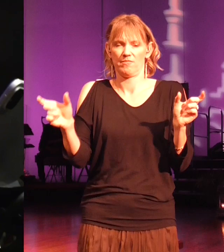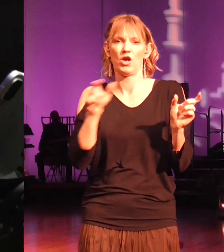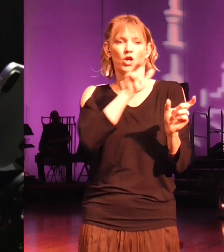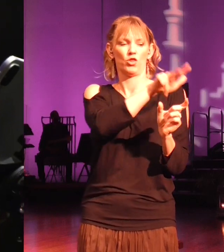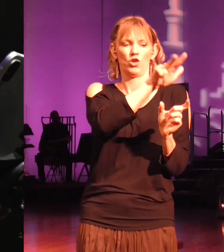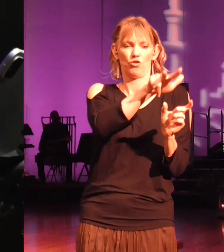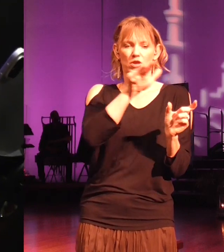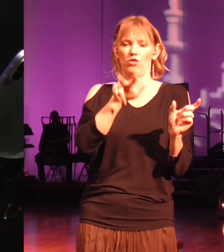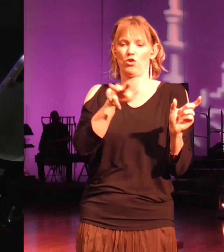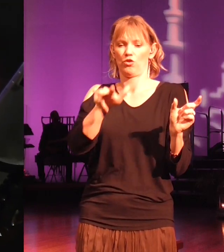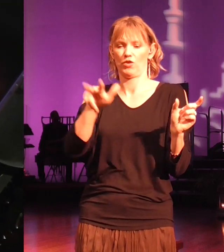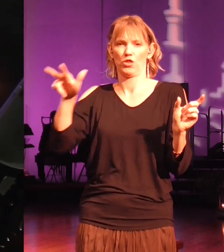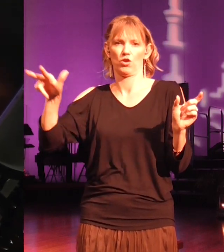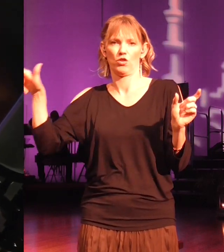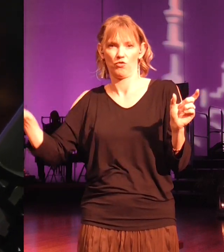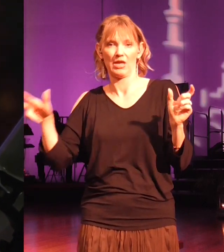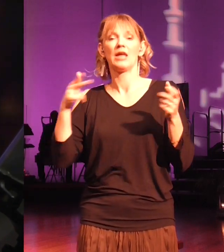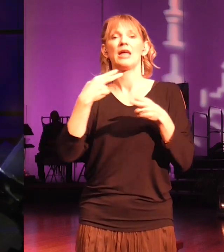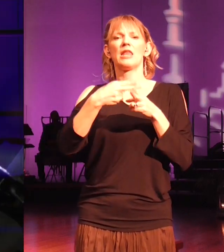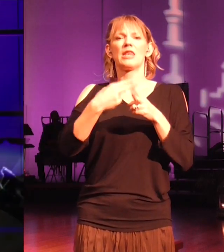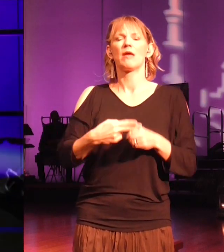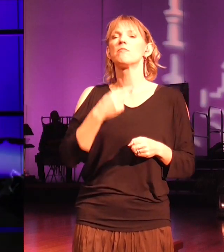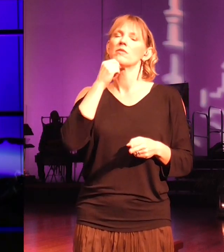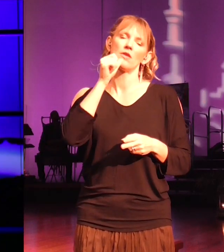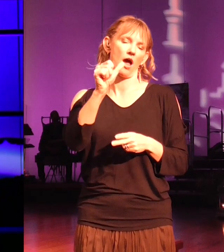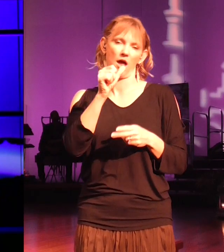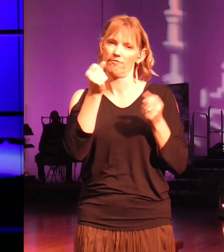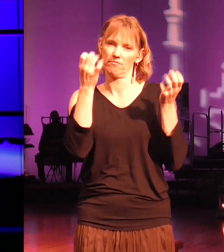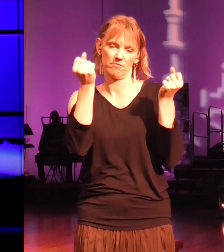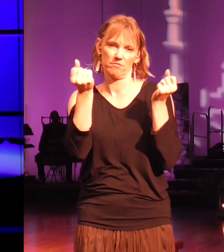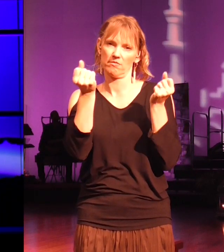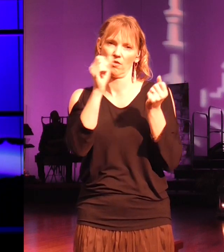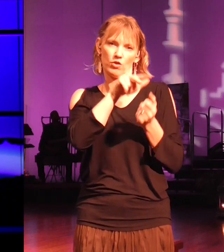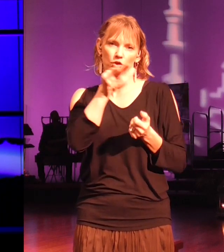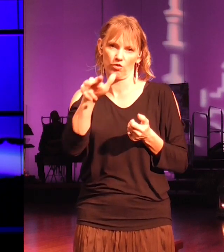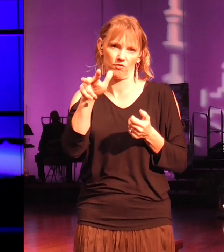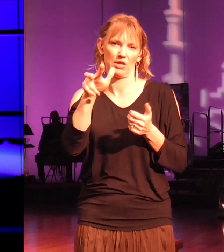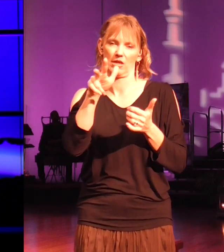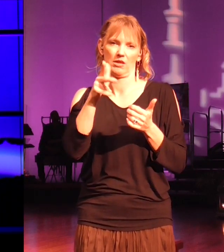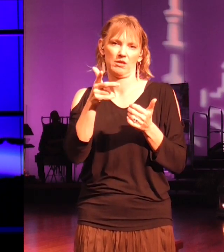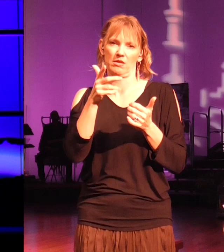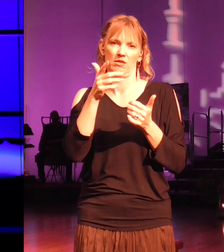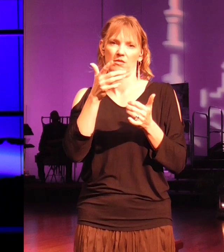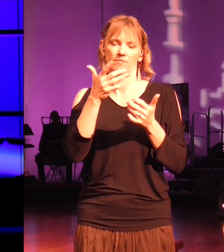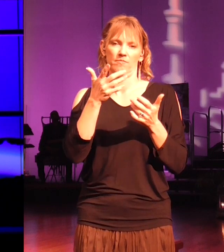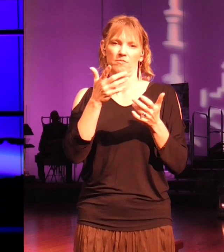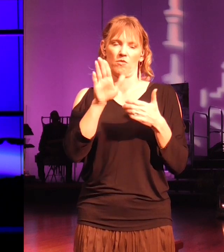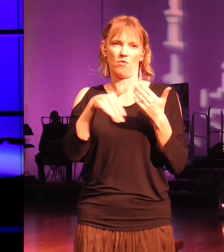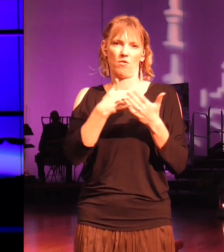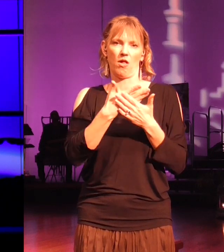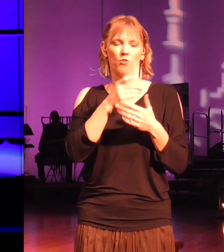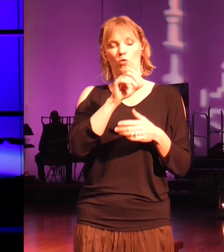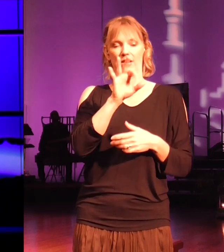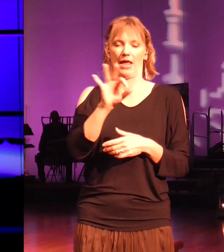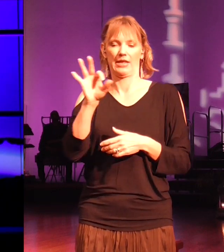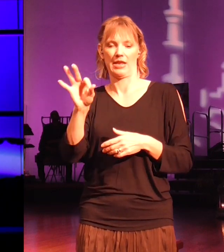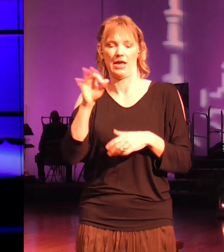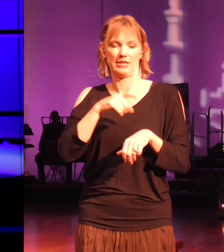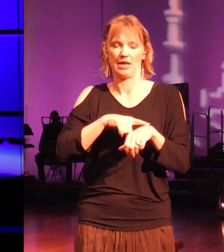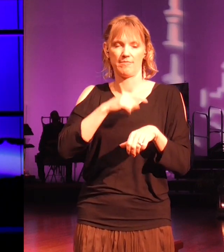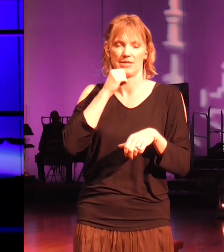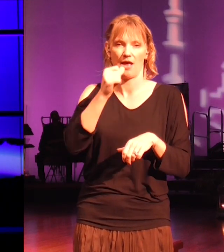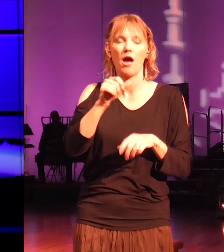we recite the names, we're not going to recite all 33 recitations today, or 99, but you will